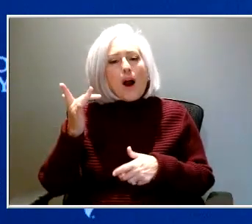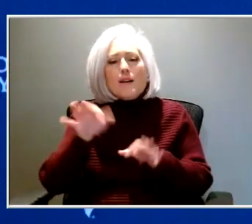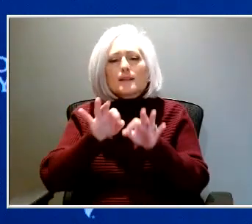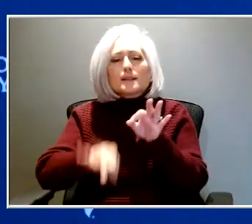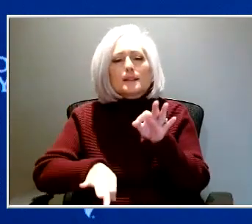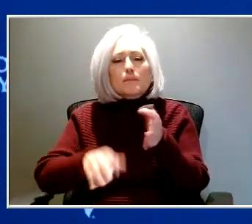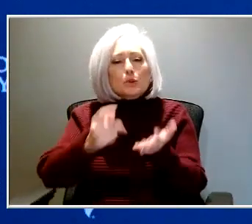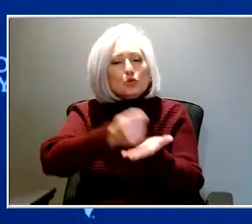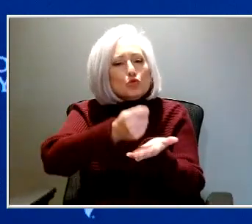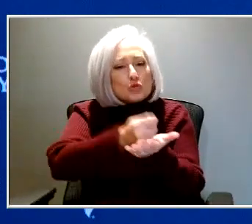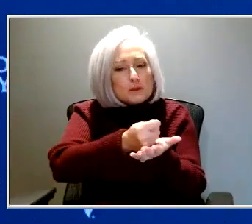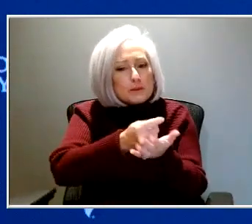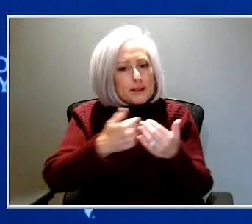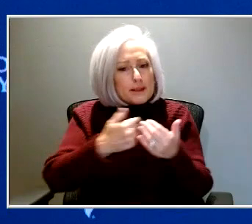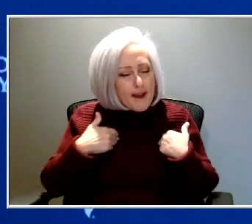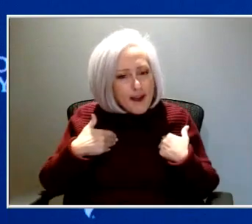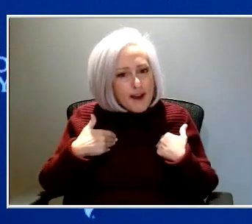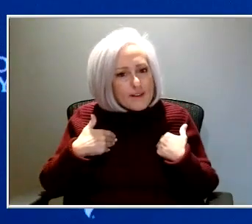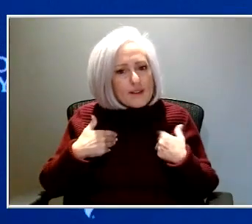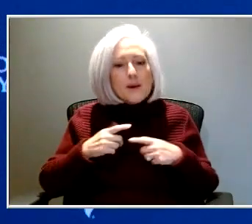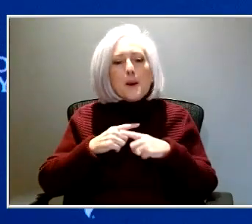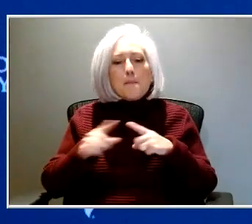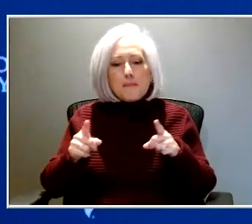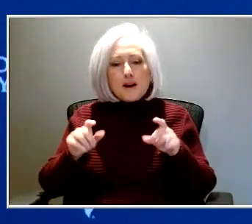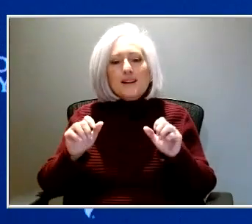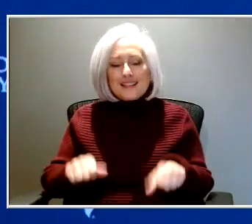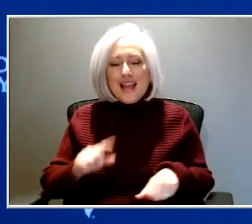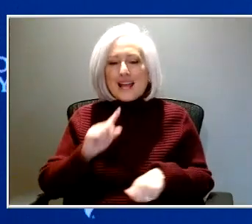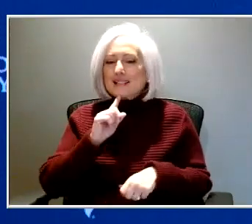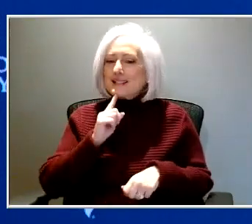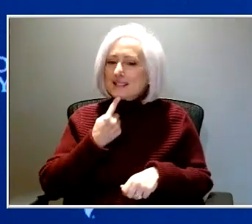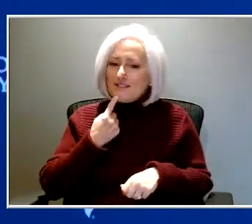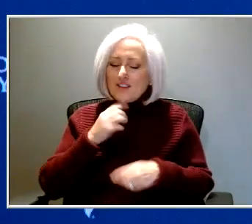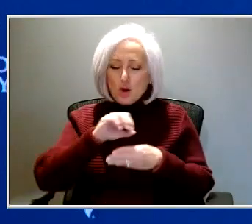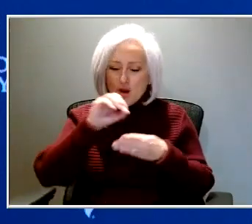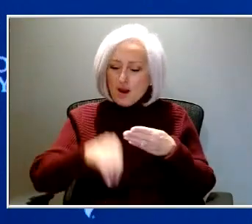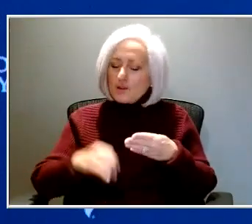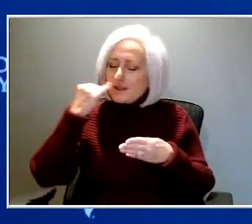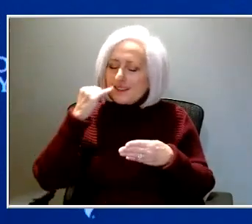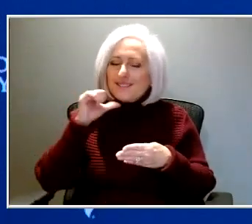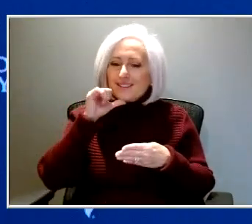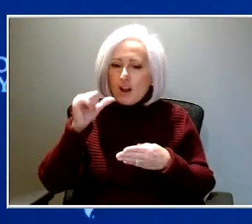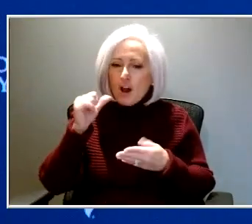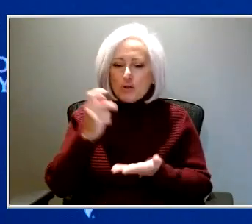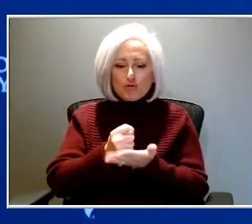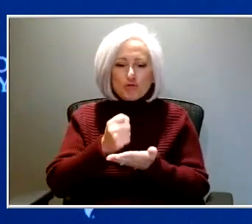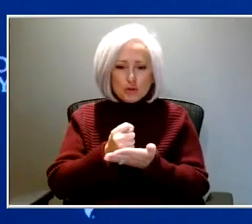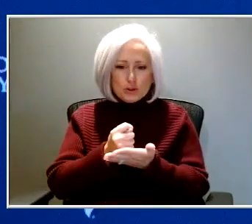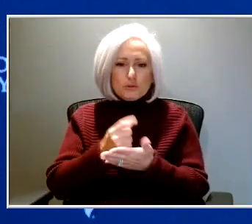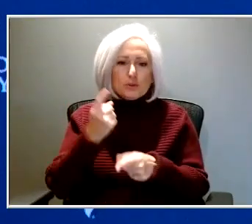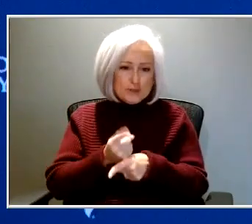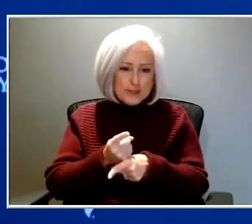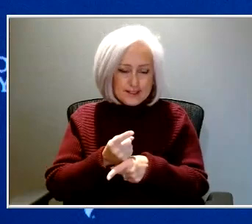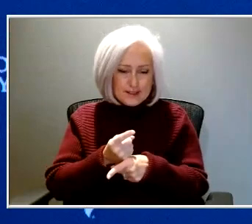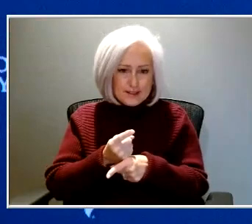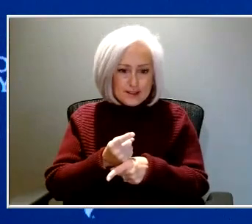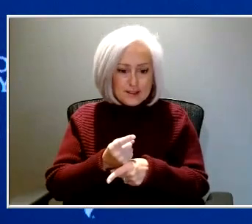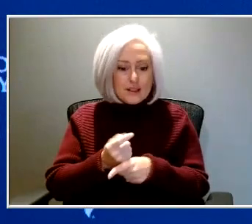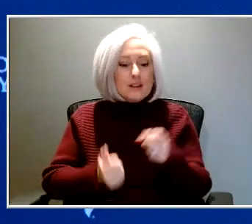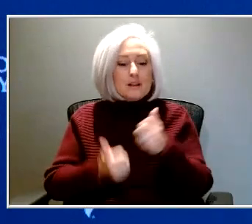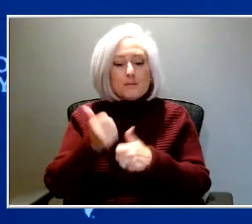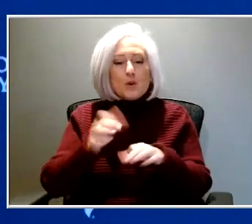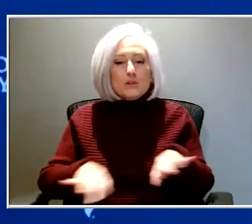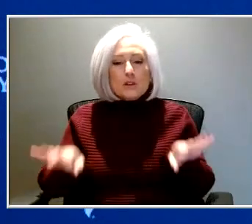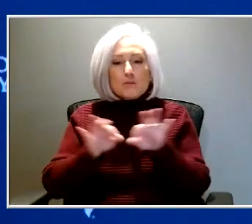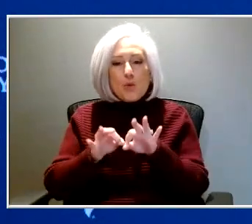but they can have very severe outcomes if not treated correctly. The biggest thing you want to do for these patients with that disease is